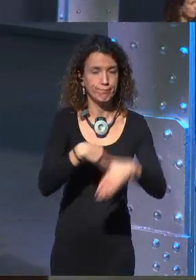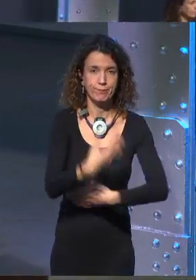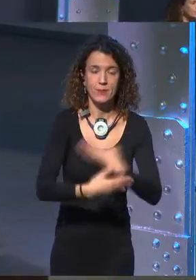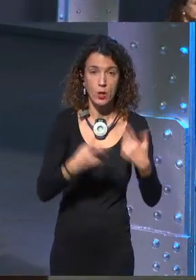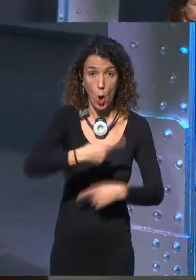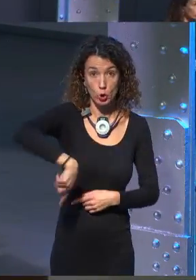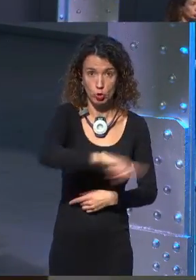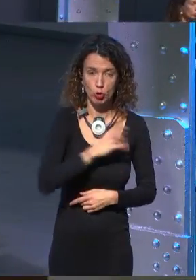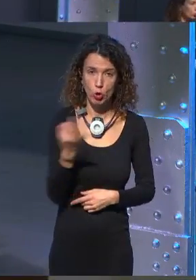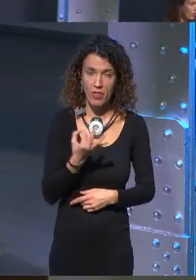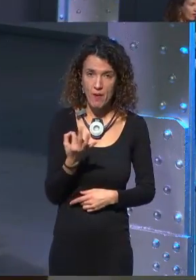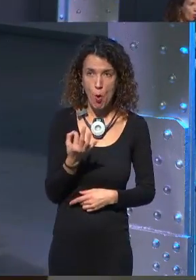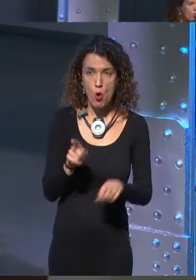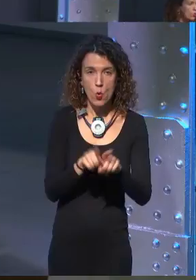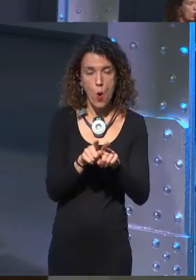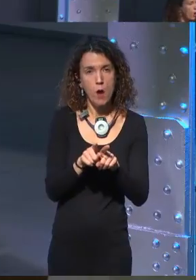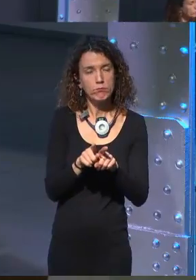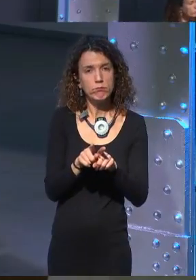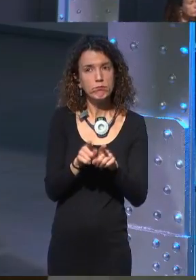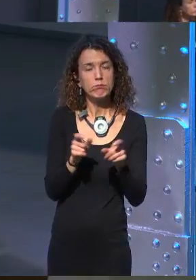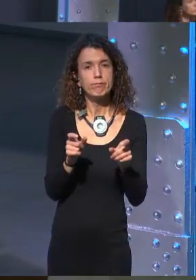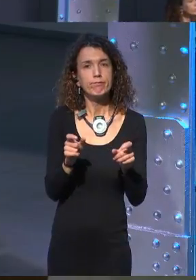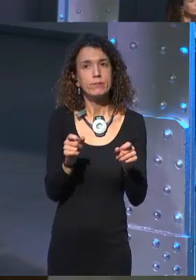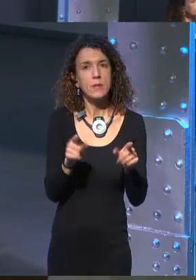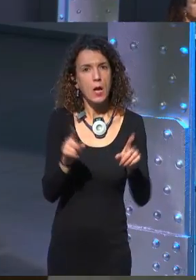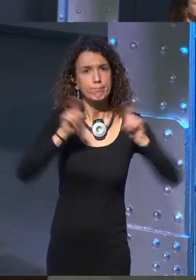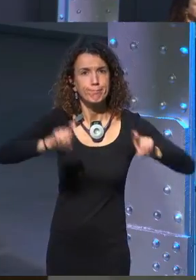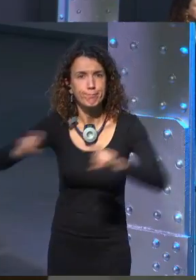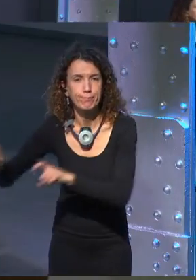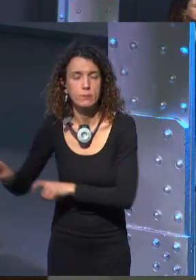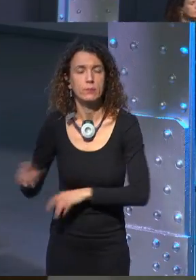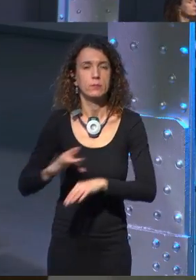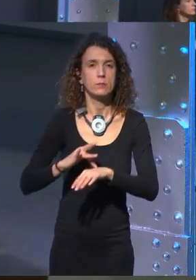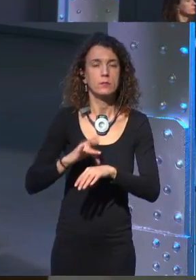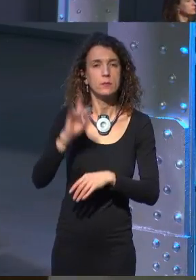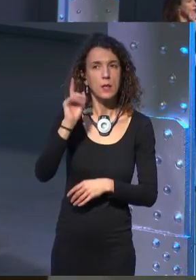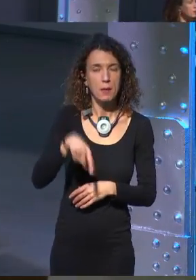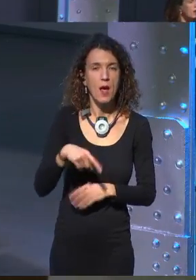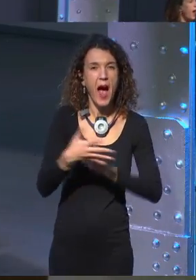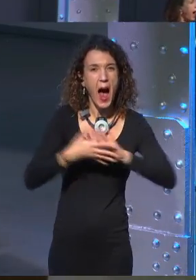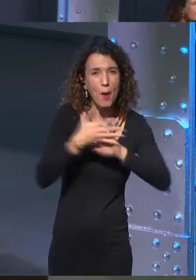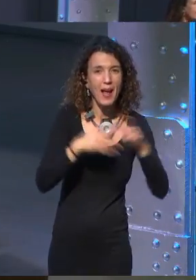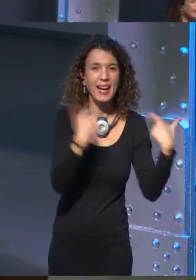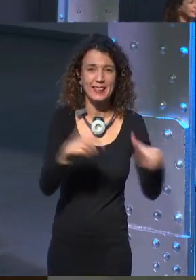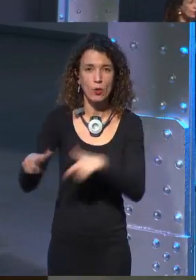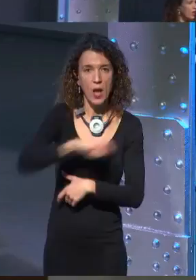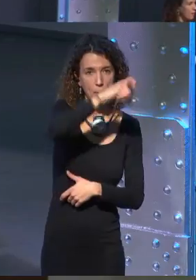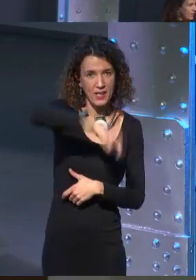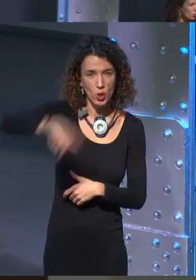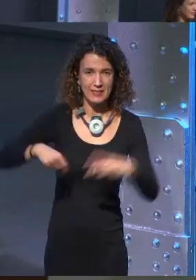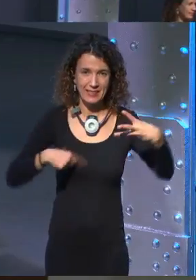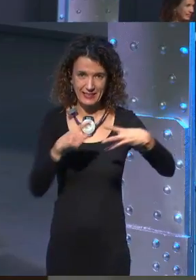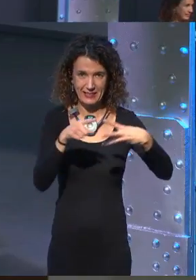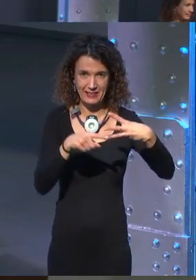it on your list. It's a must read. He breaks people down into 3 categories. Takers, those who don't offer much